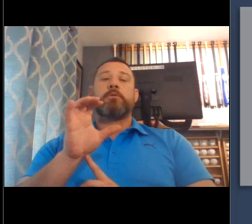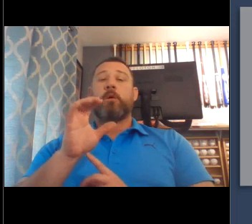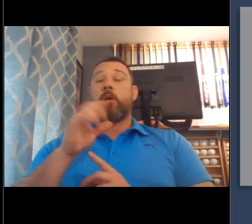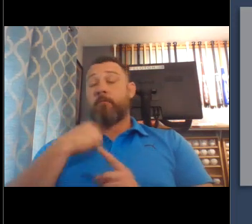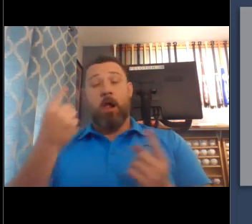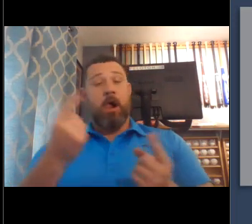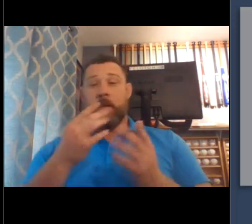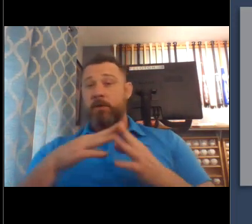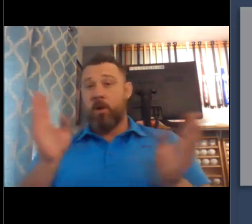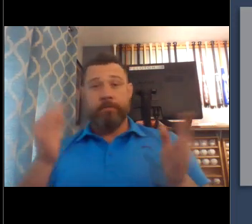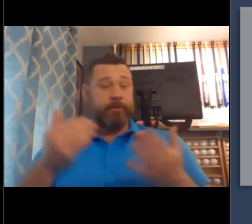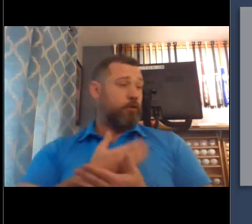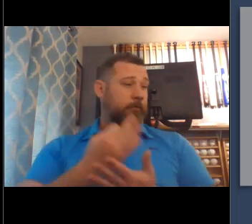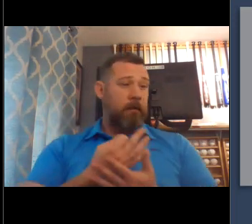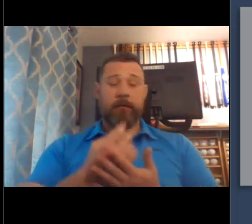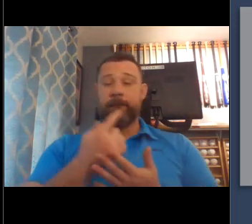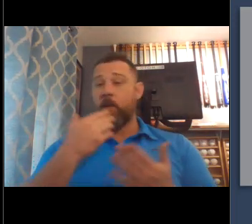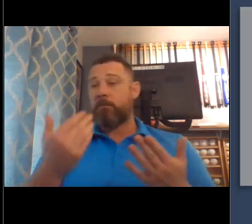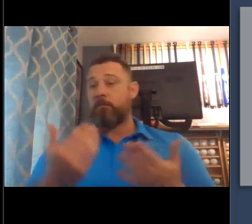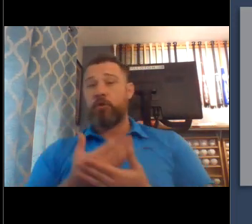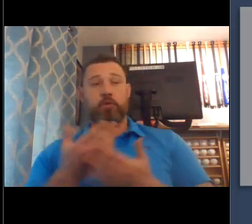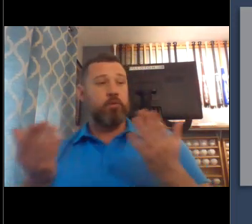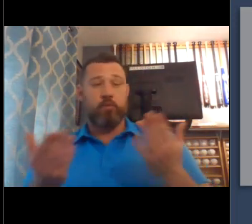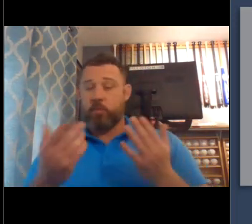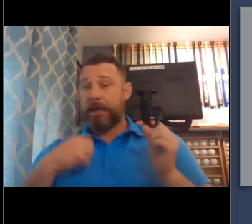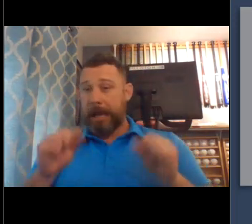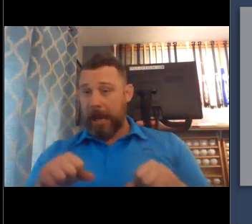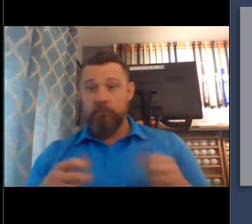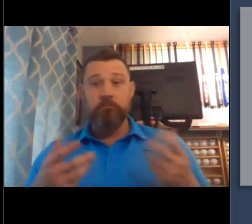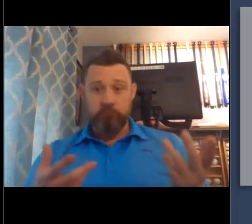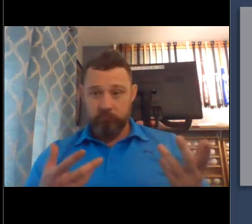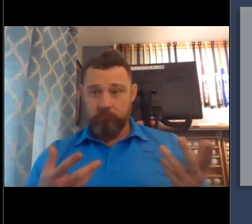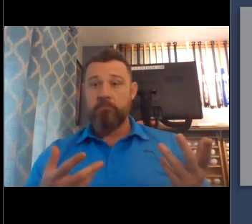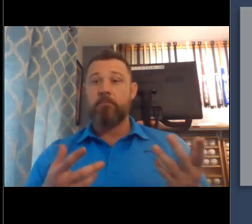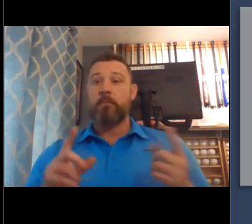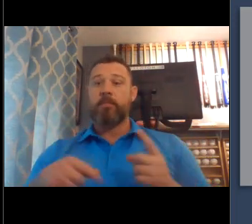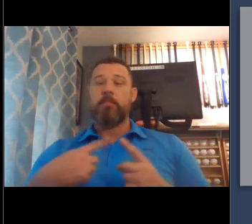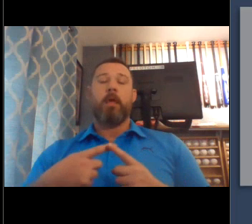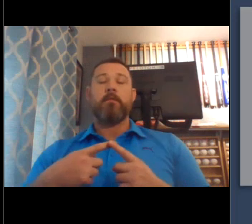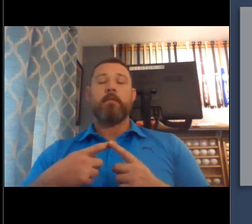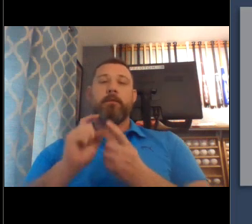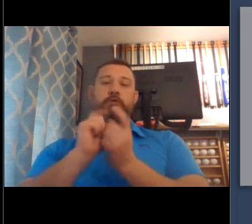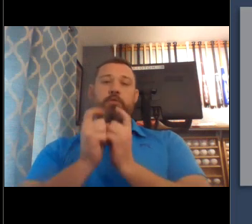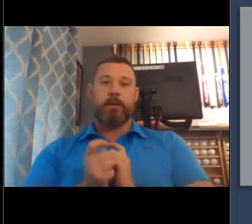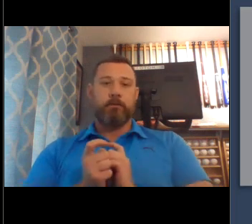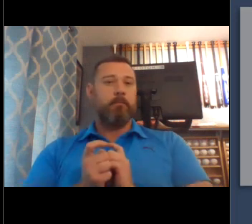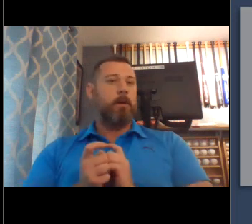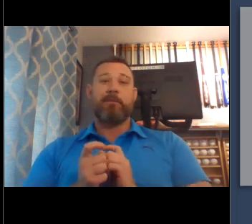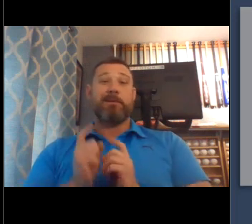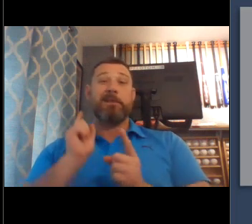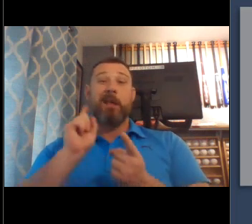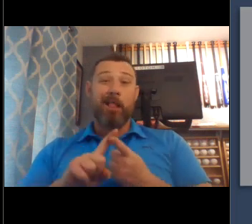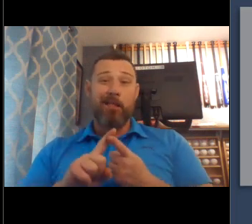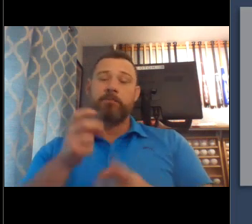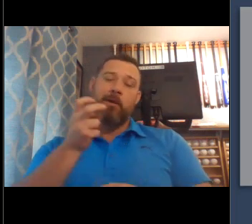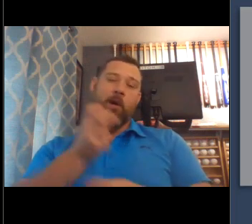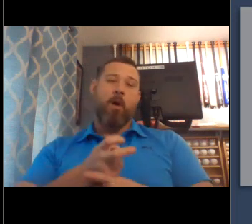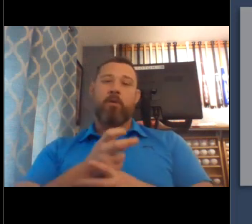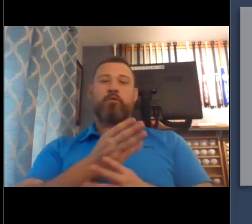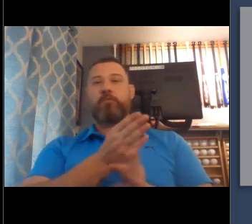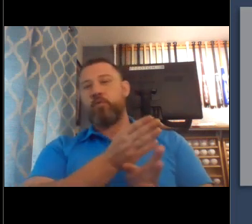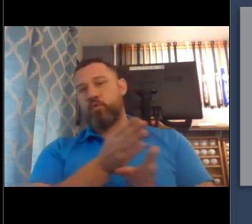there a new funding source for a new element that we can do something with? And then let's tweak the law. But until we have that, it's hard for me to move away from what the